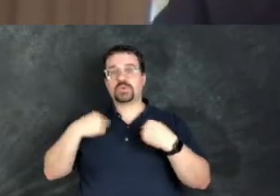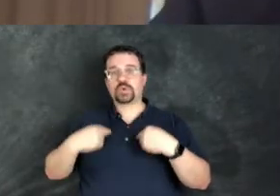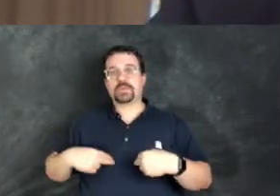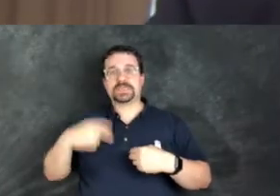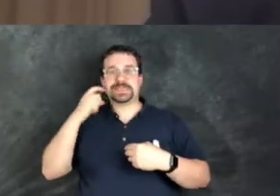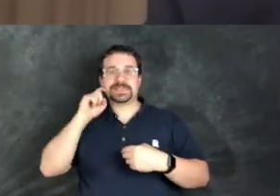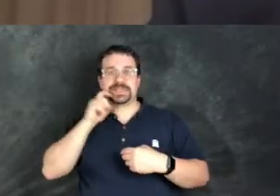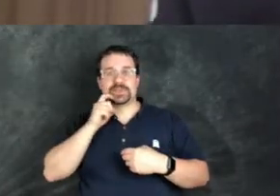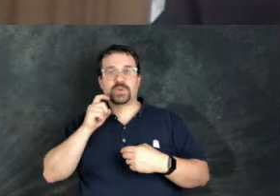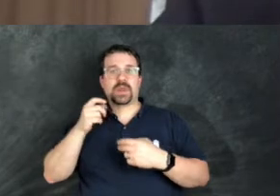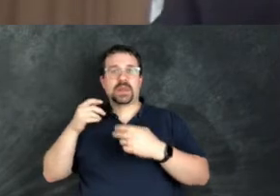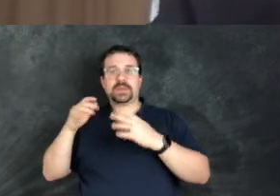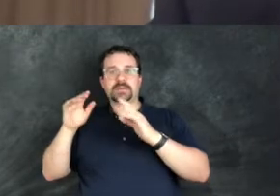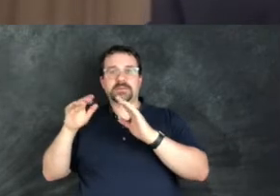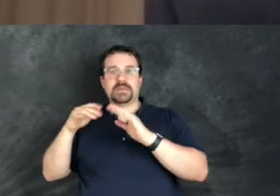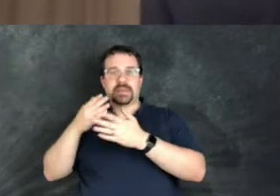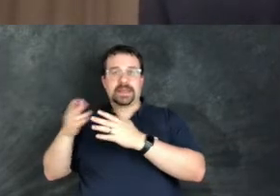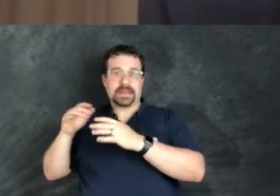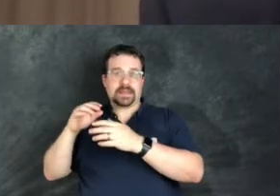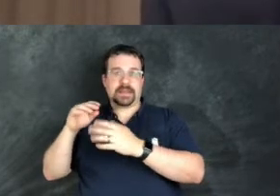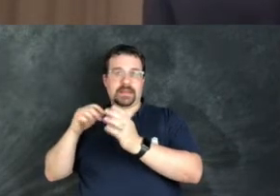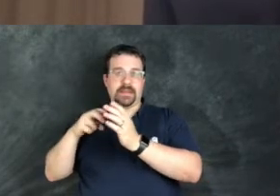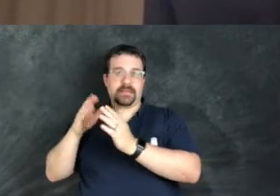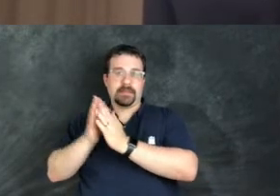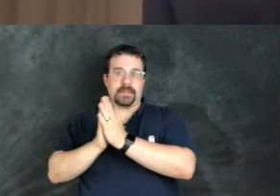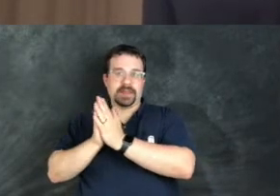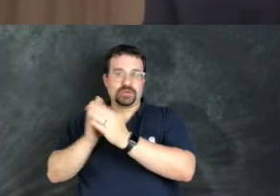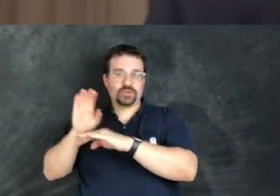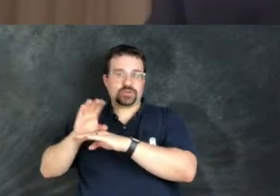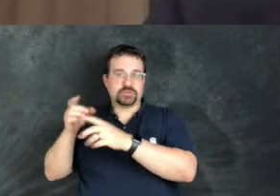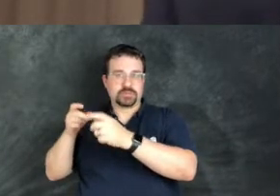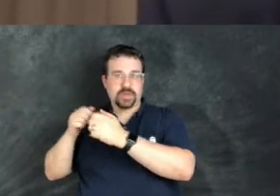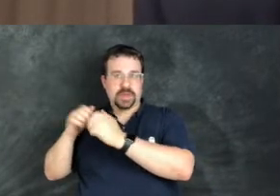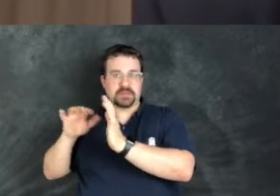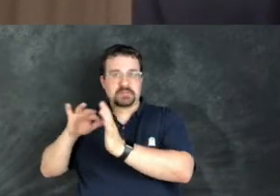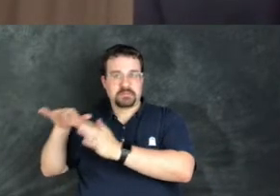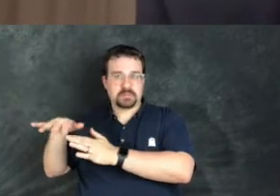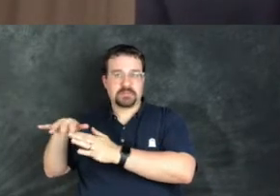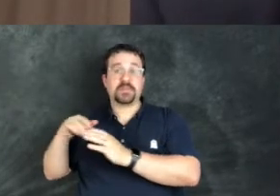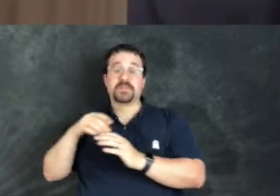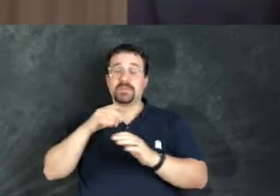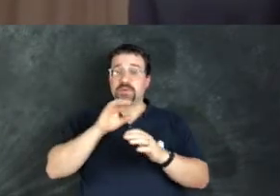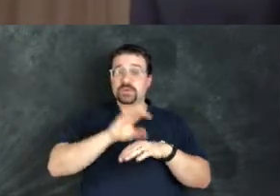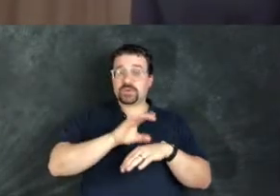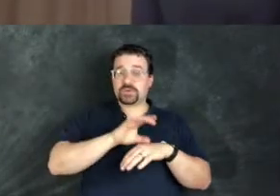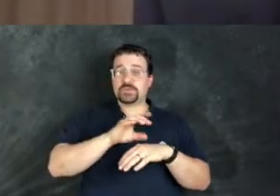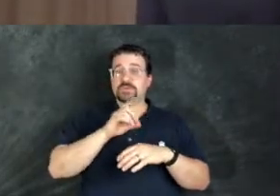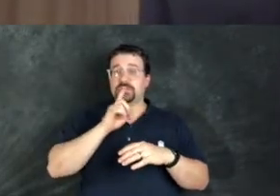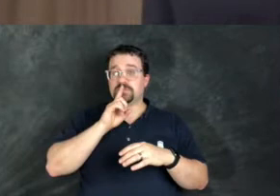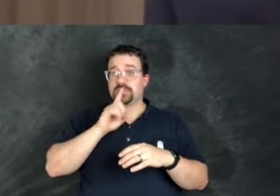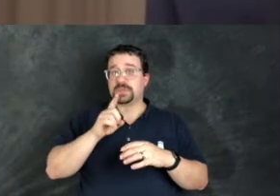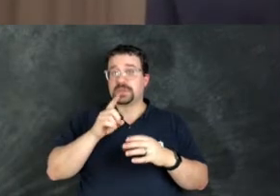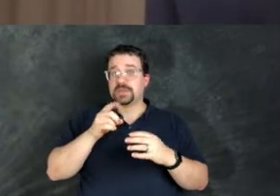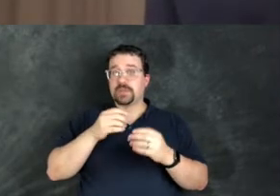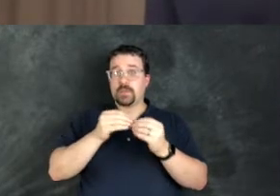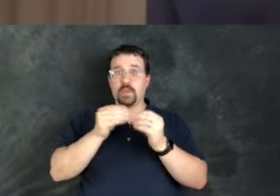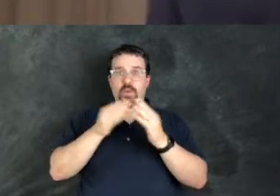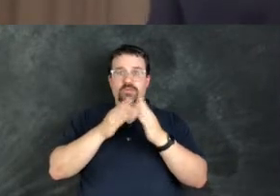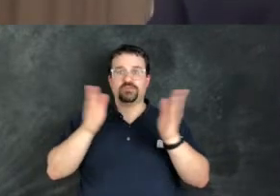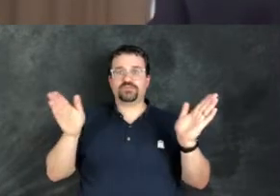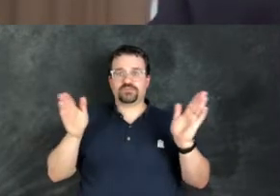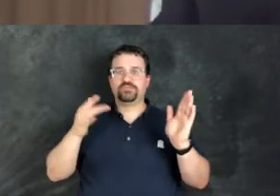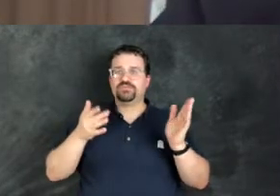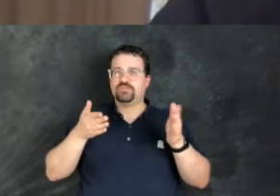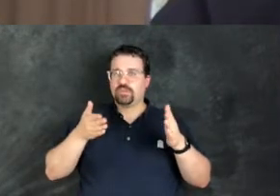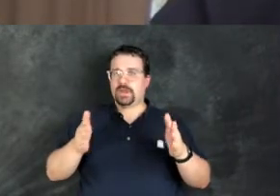human sexuality thing that the Methodist Church is dealing with, but the church really, in a broader